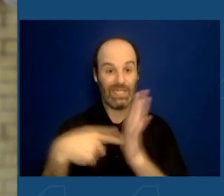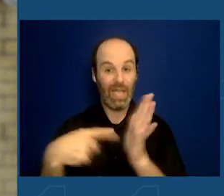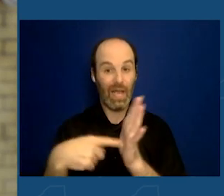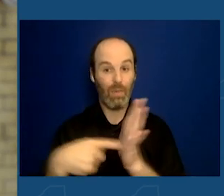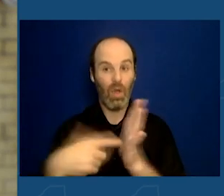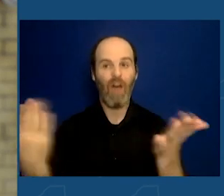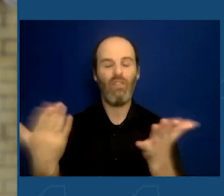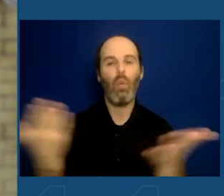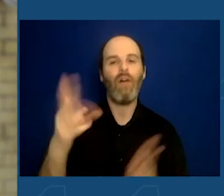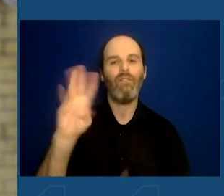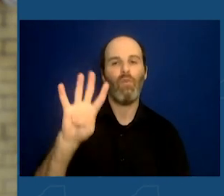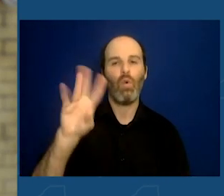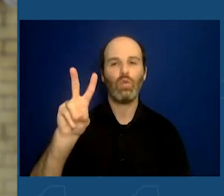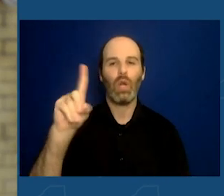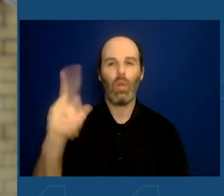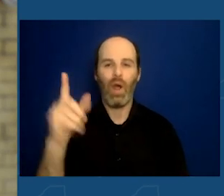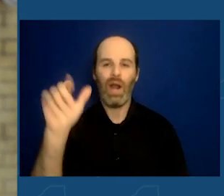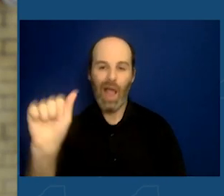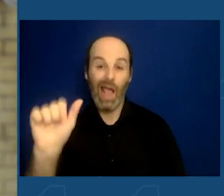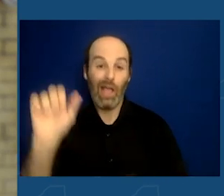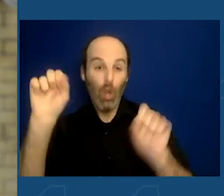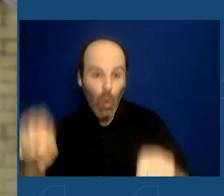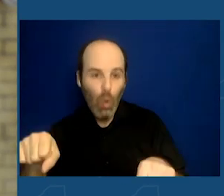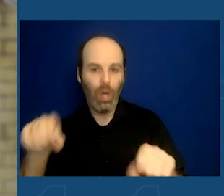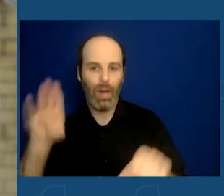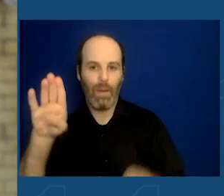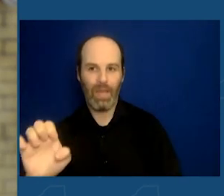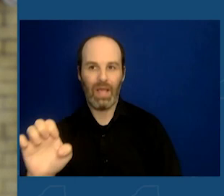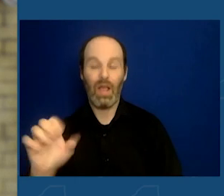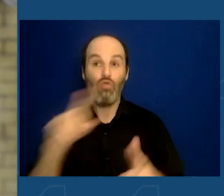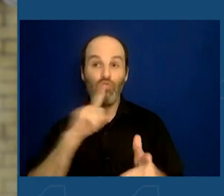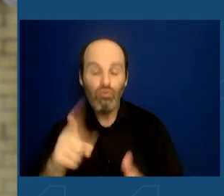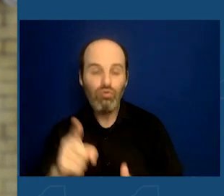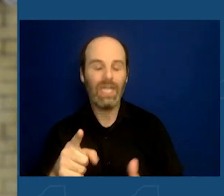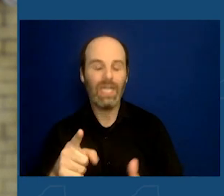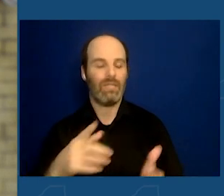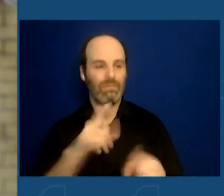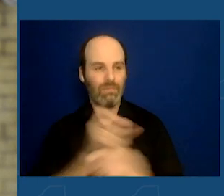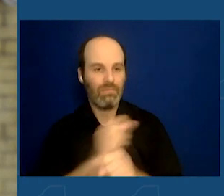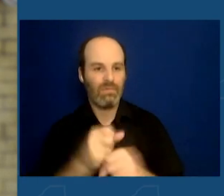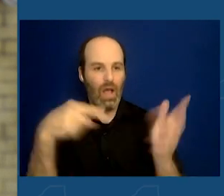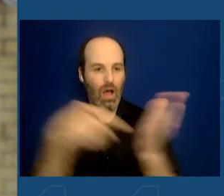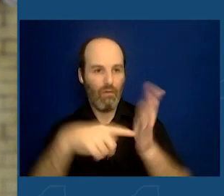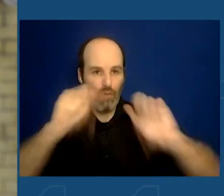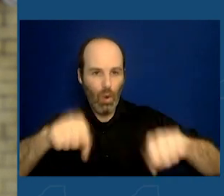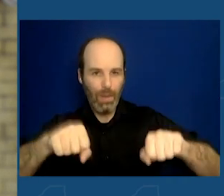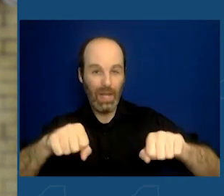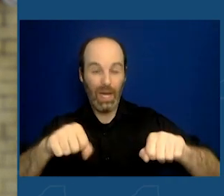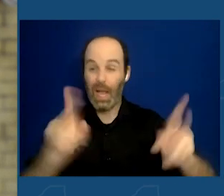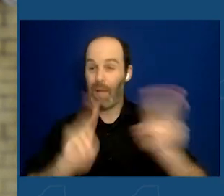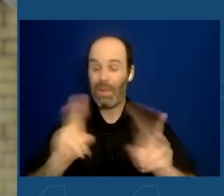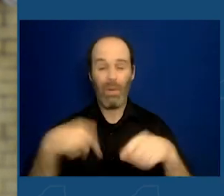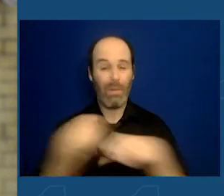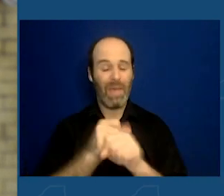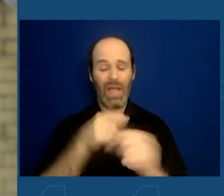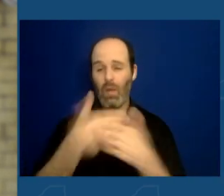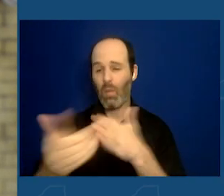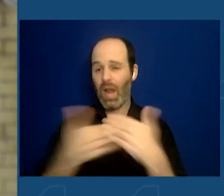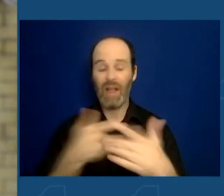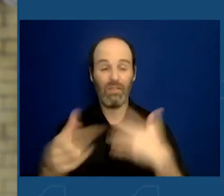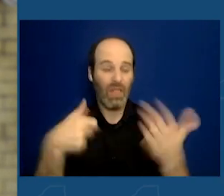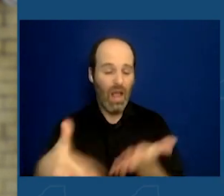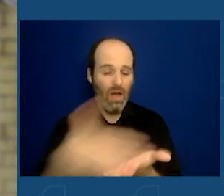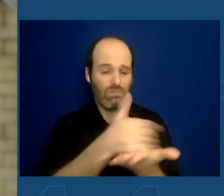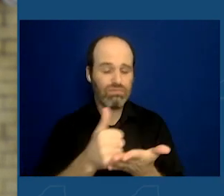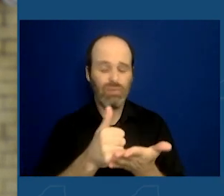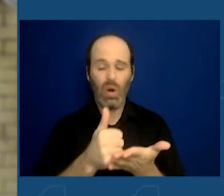been. Real, deep affordability so that people making $50,000, $60,000, $70,000 a year, the people who are working in